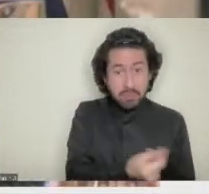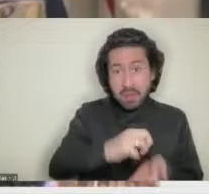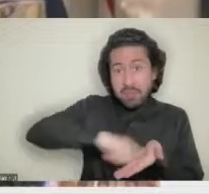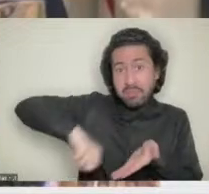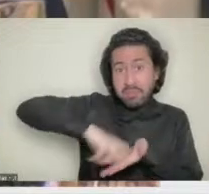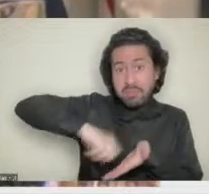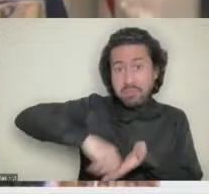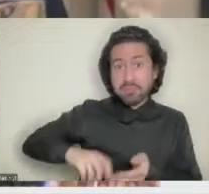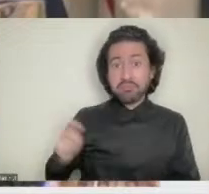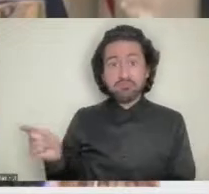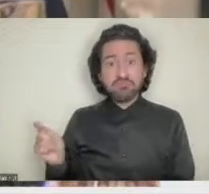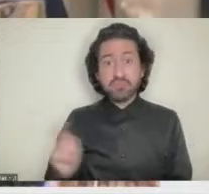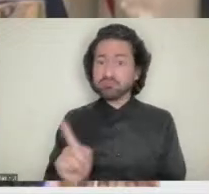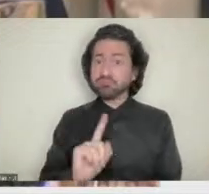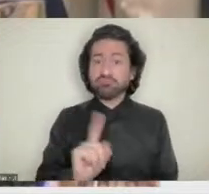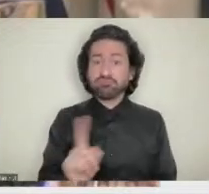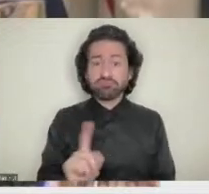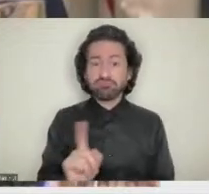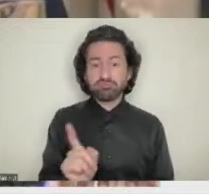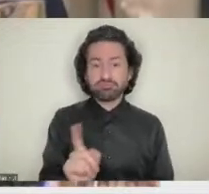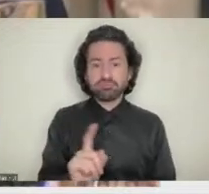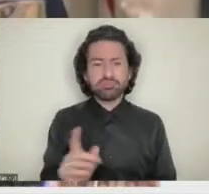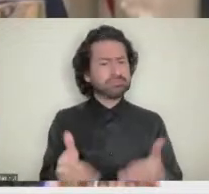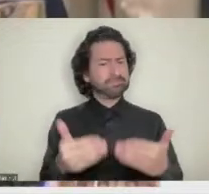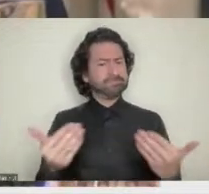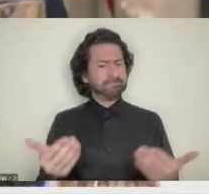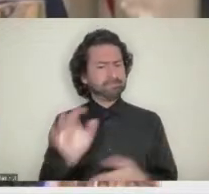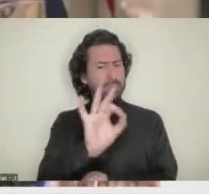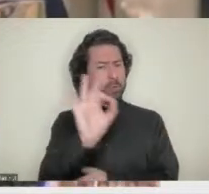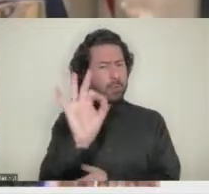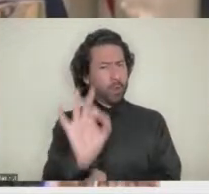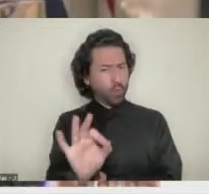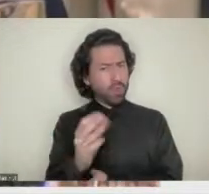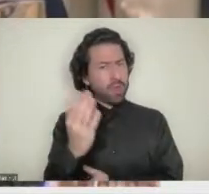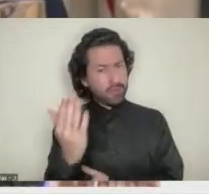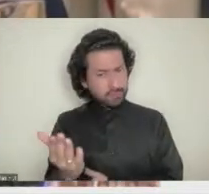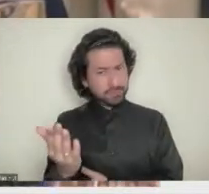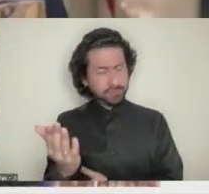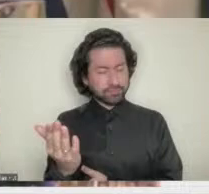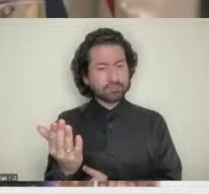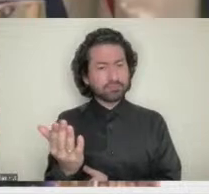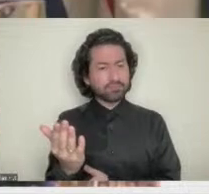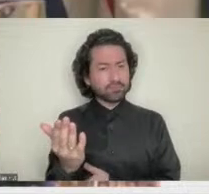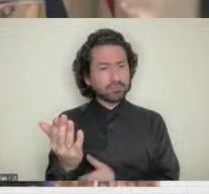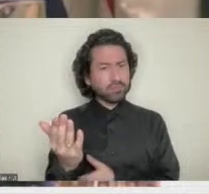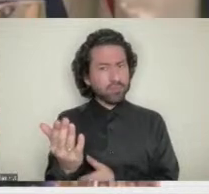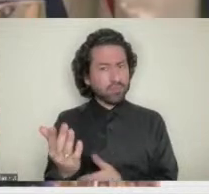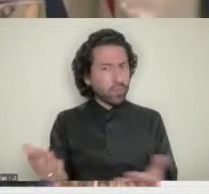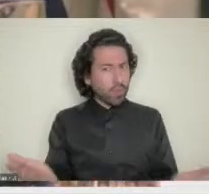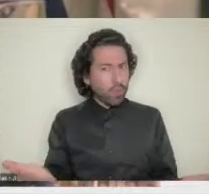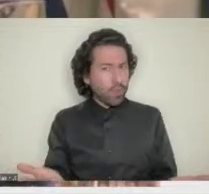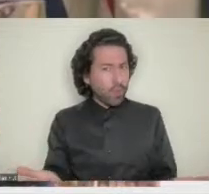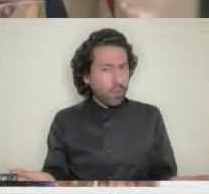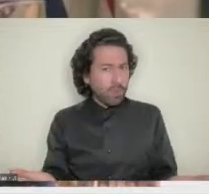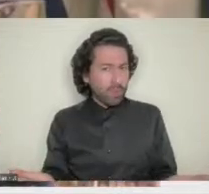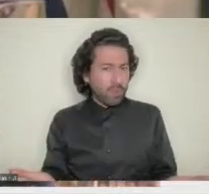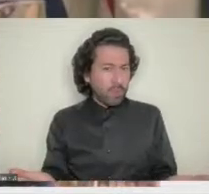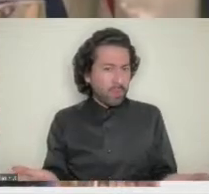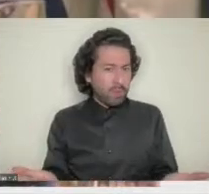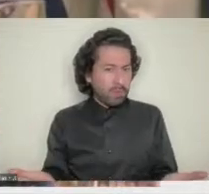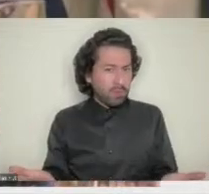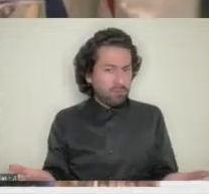protection from a pension system. So my question to you is, how in that